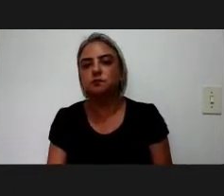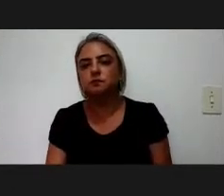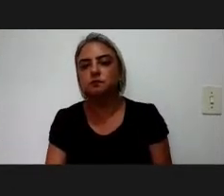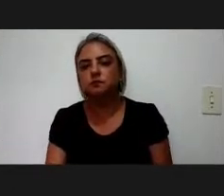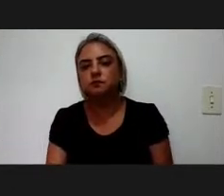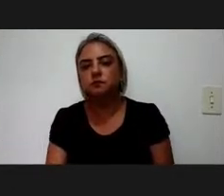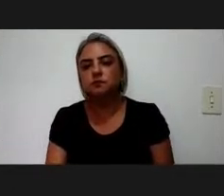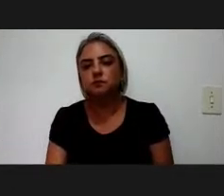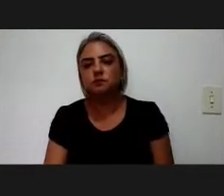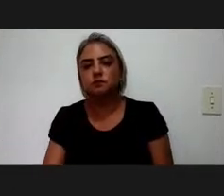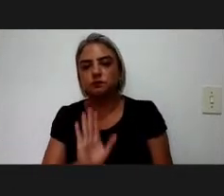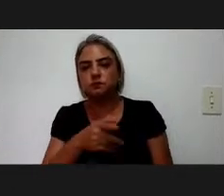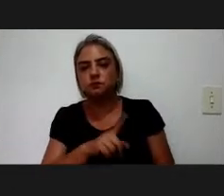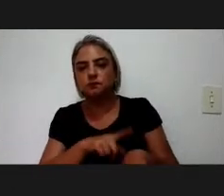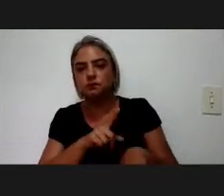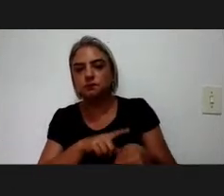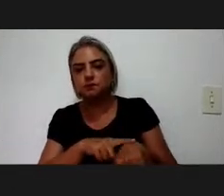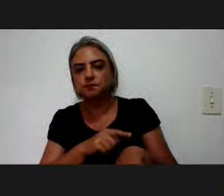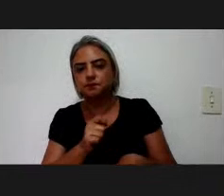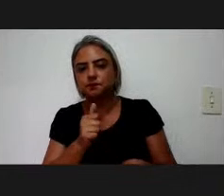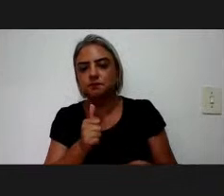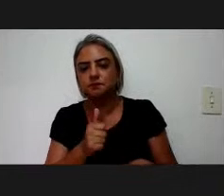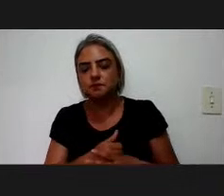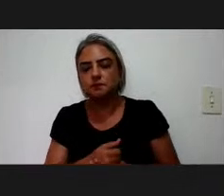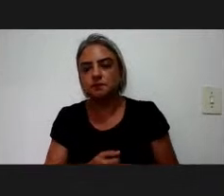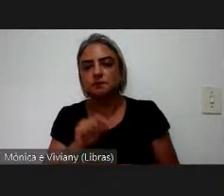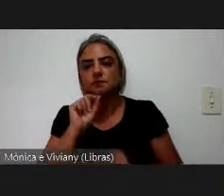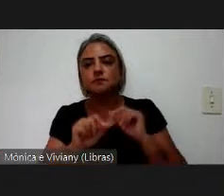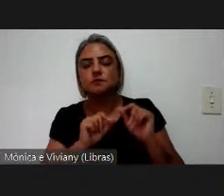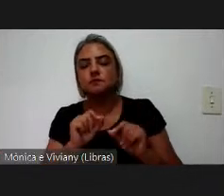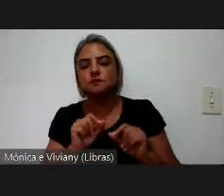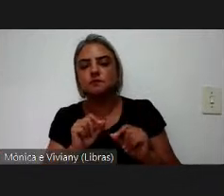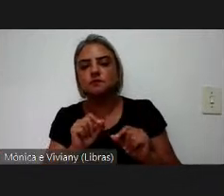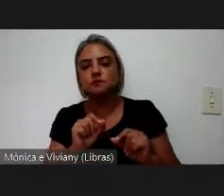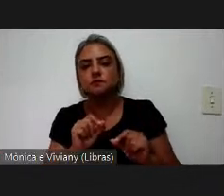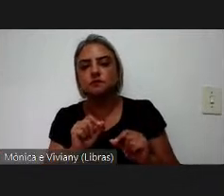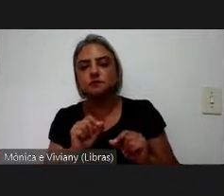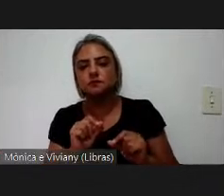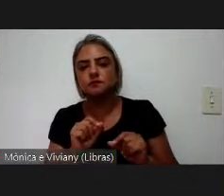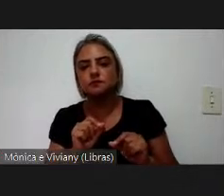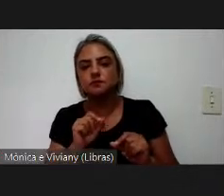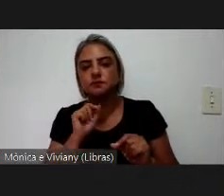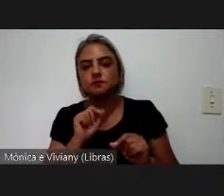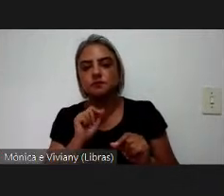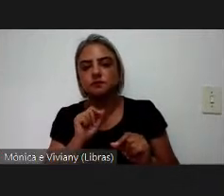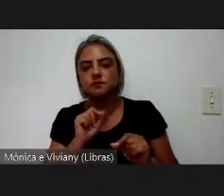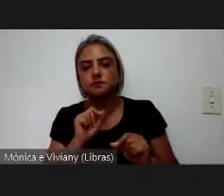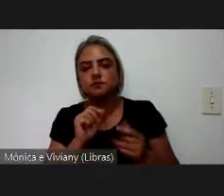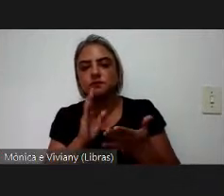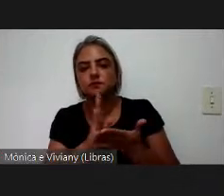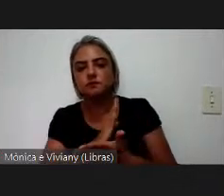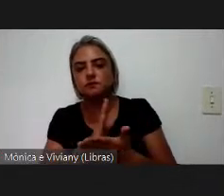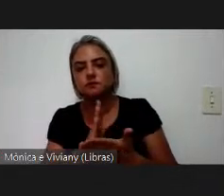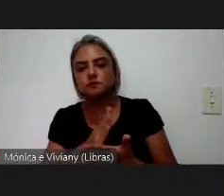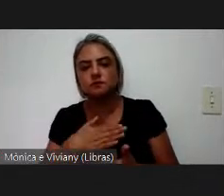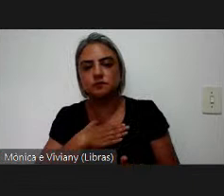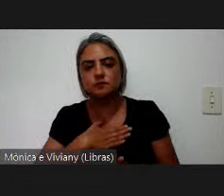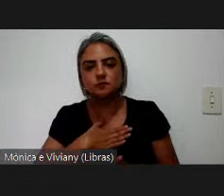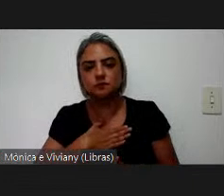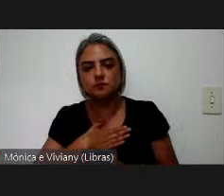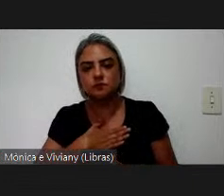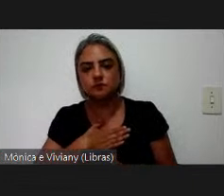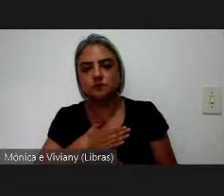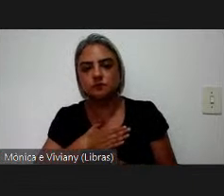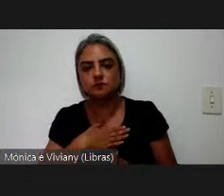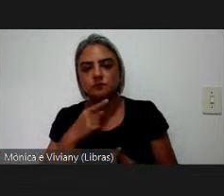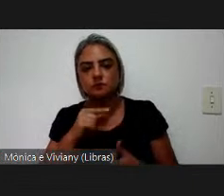issues. So I think I almost have no time. So one thing that I would